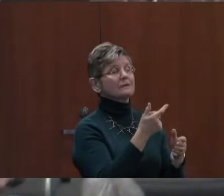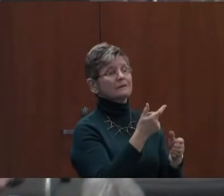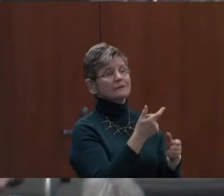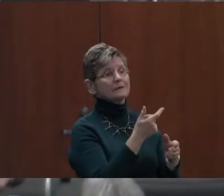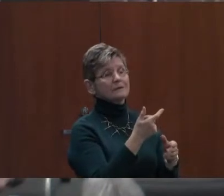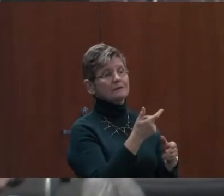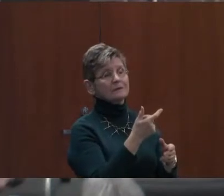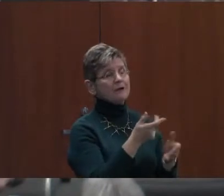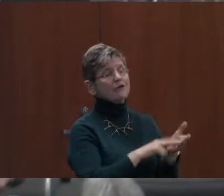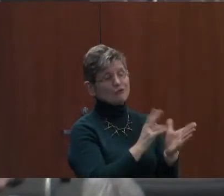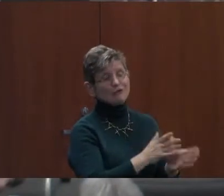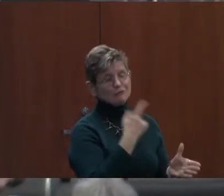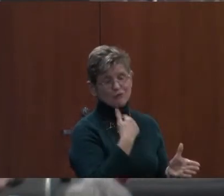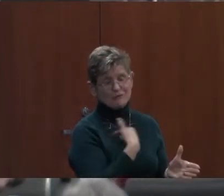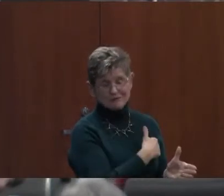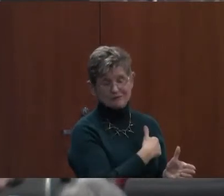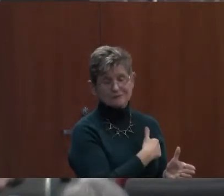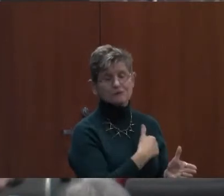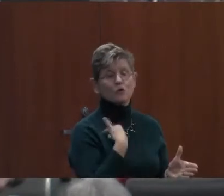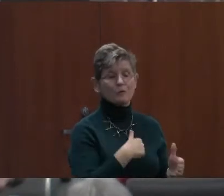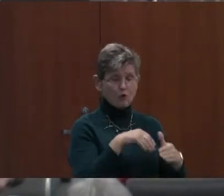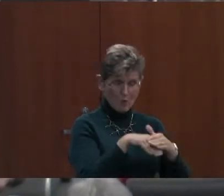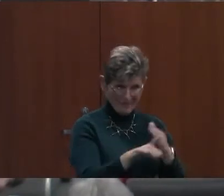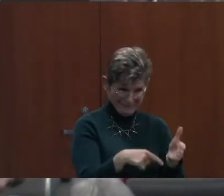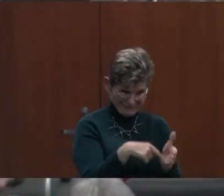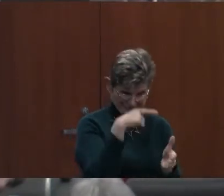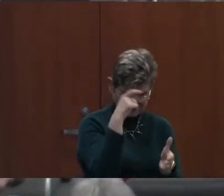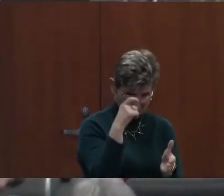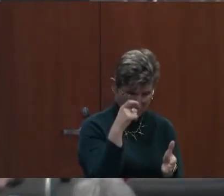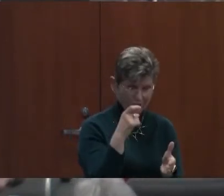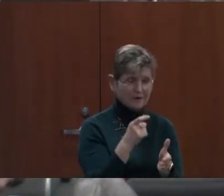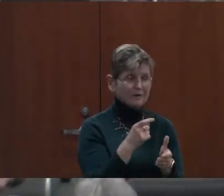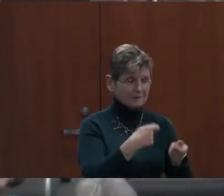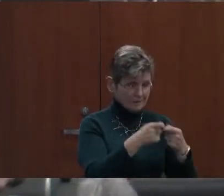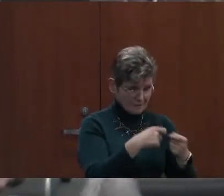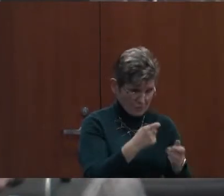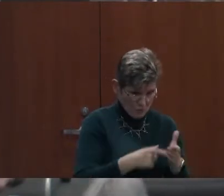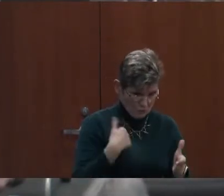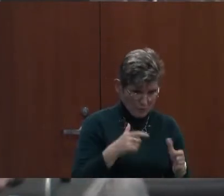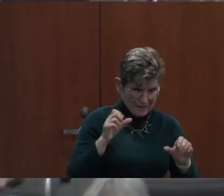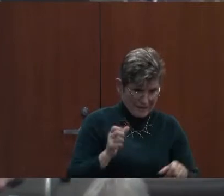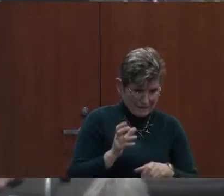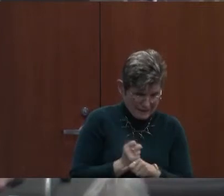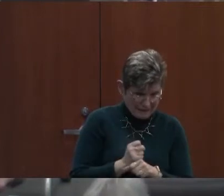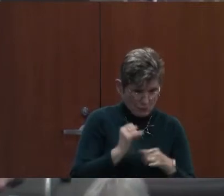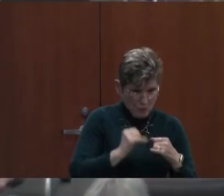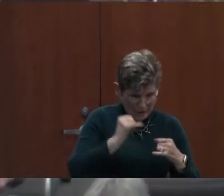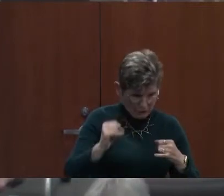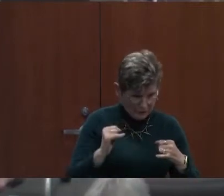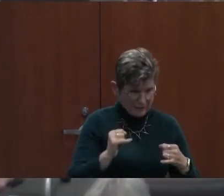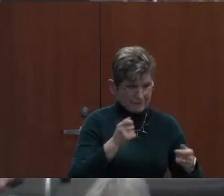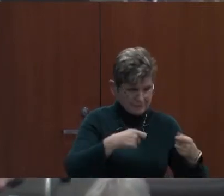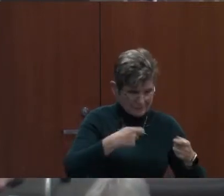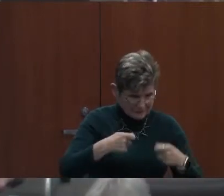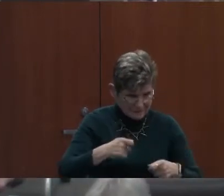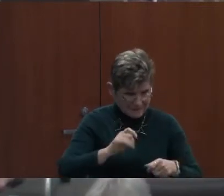going to go in there this summer, and we're going to do a lot of the distribution panels, stuff that we can get, some of the wiring, and get it all set up for next summer